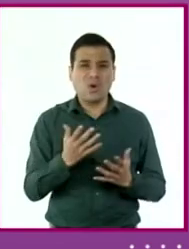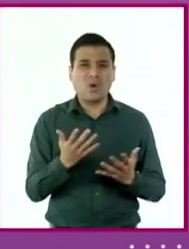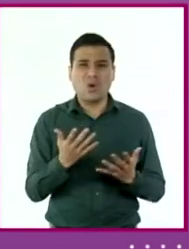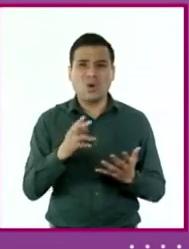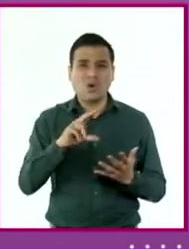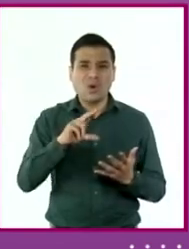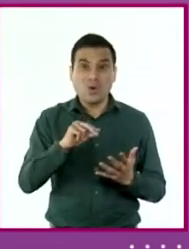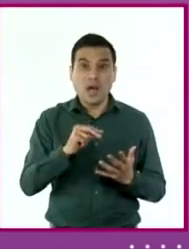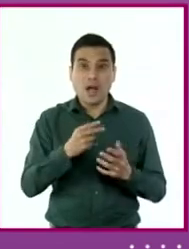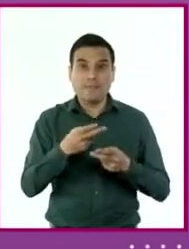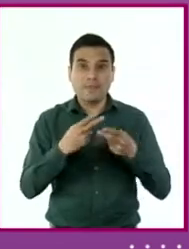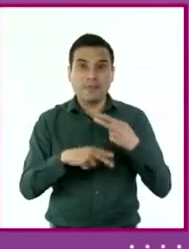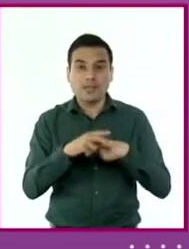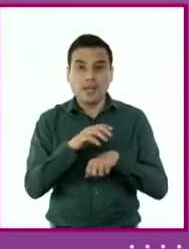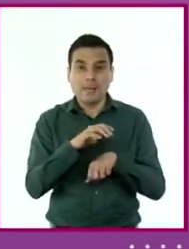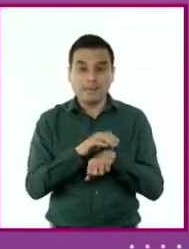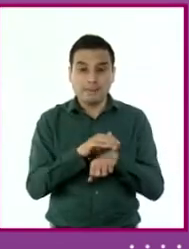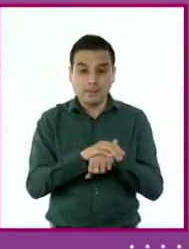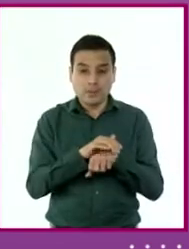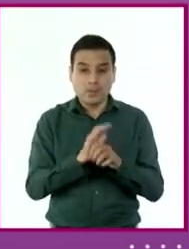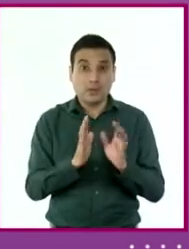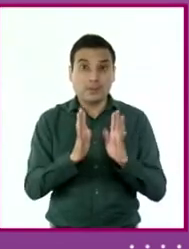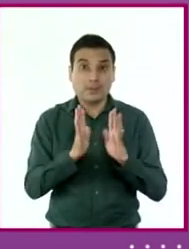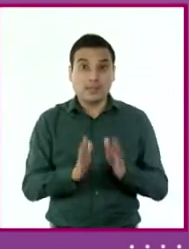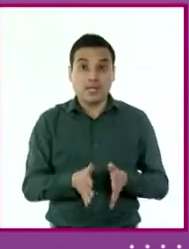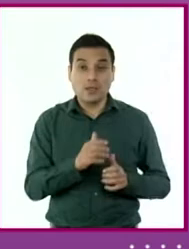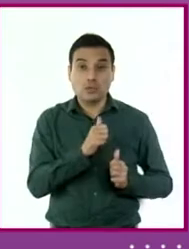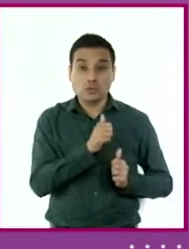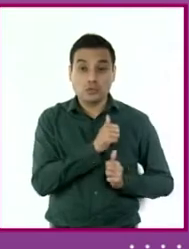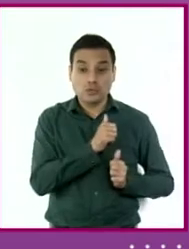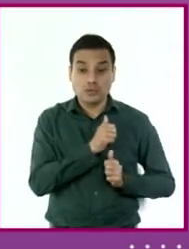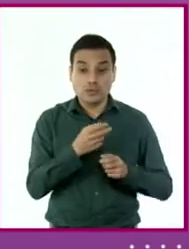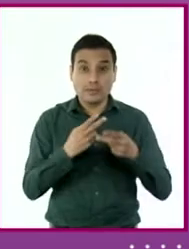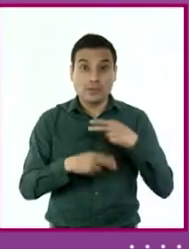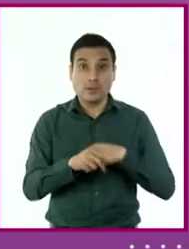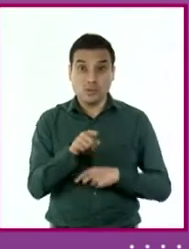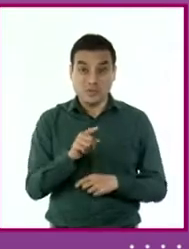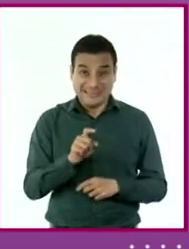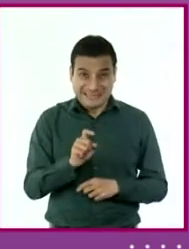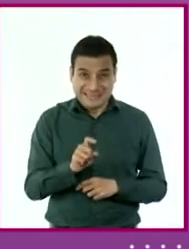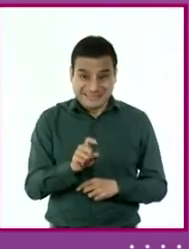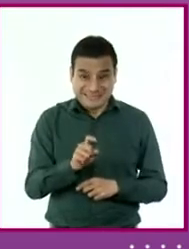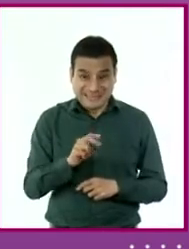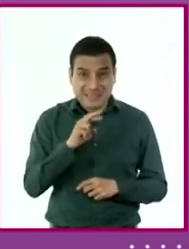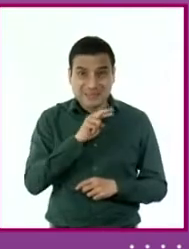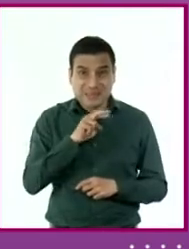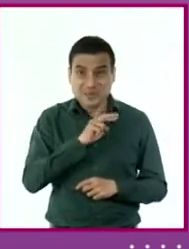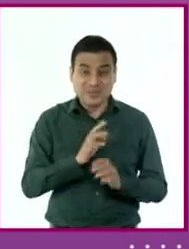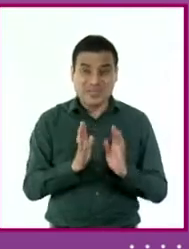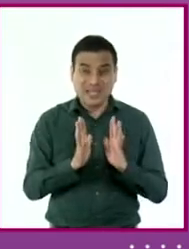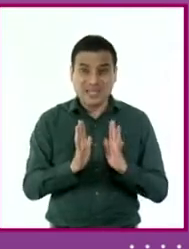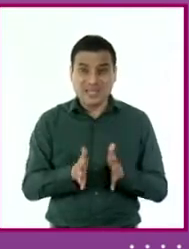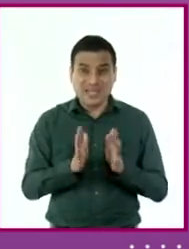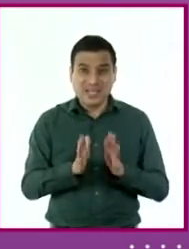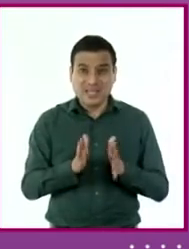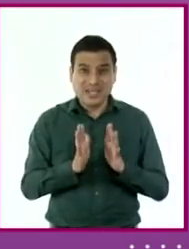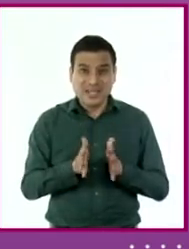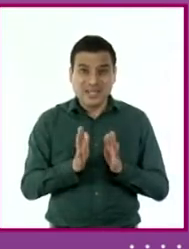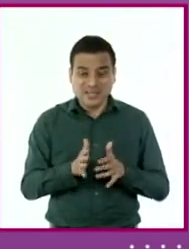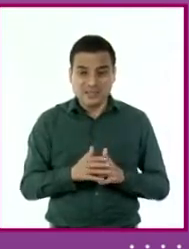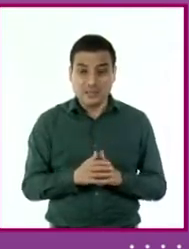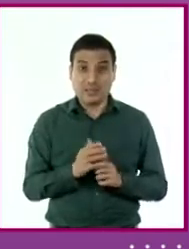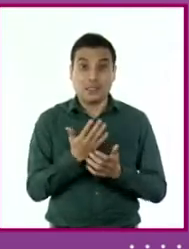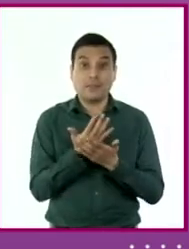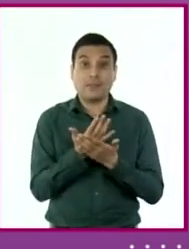some friends. They are soldiers. Push the left button. Push the left button. Now. Yes, we got it. Let's go to the